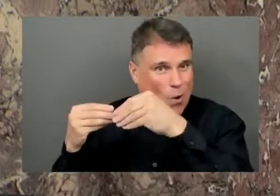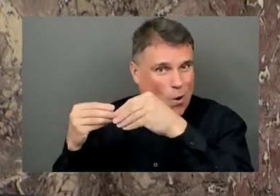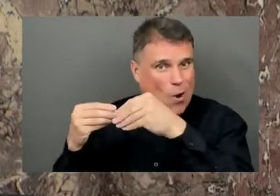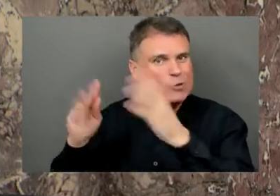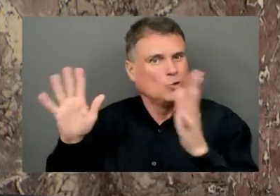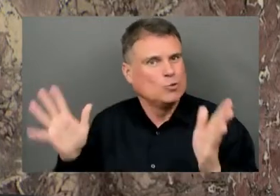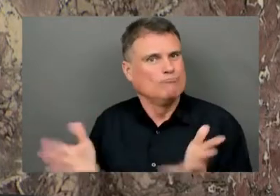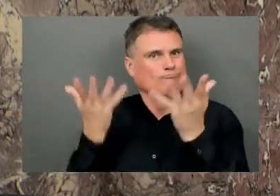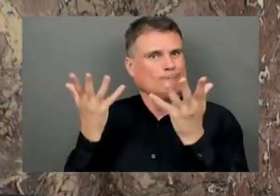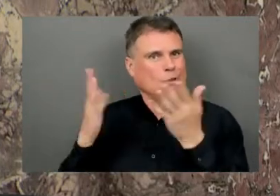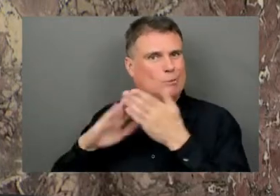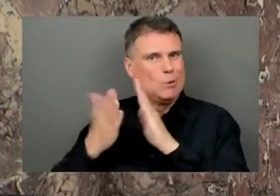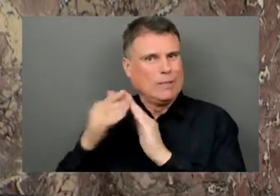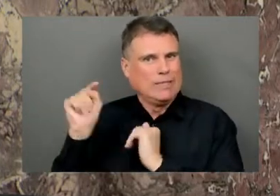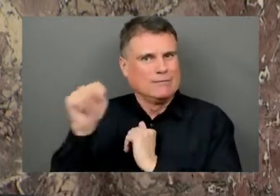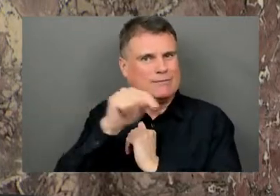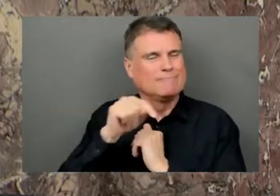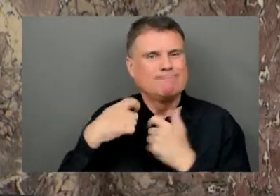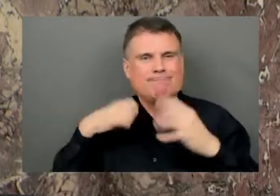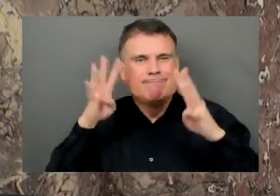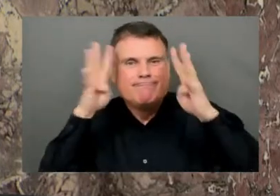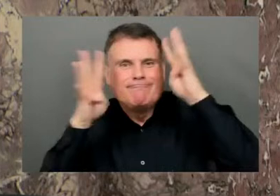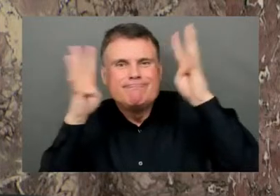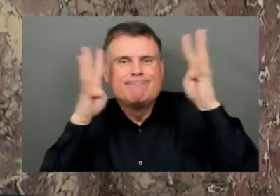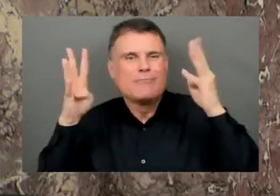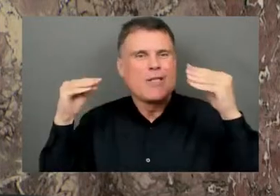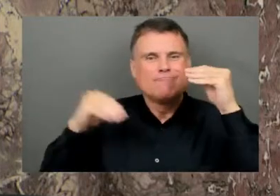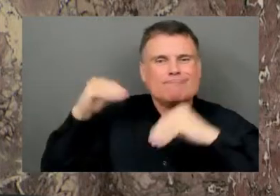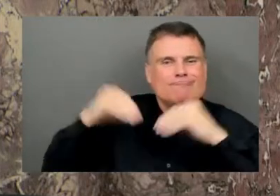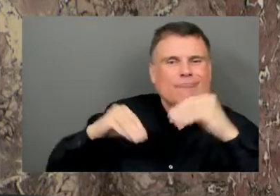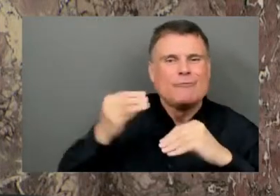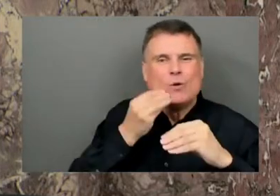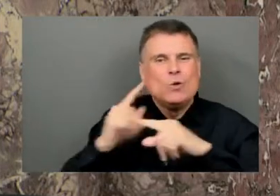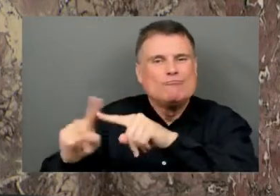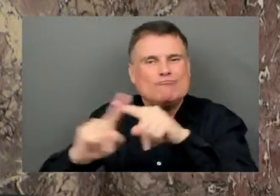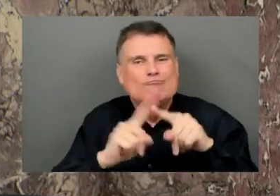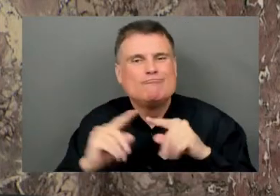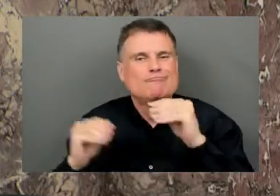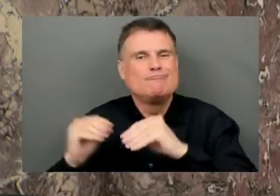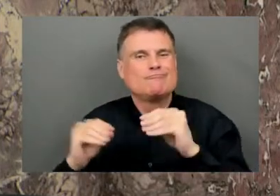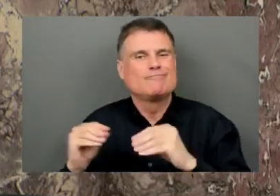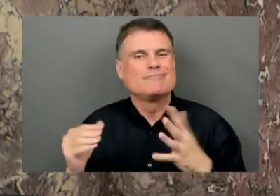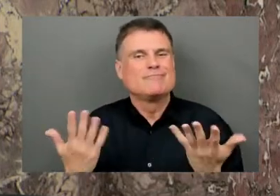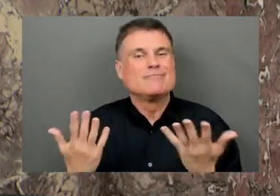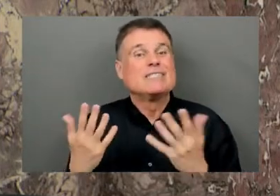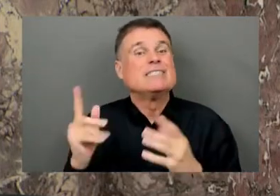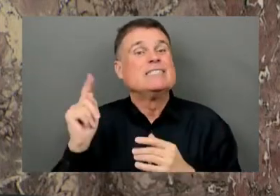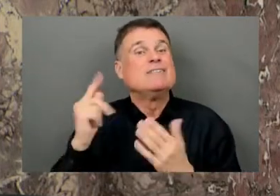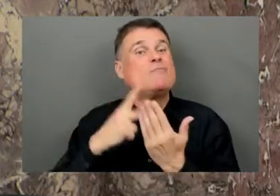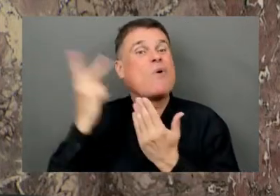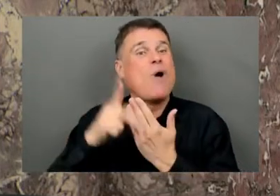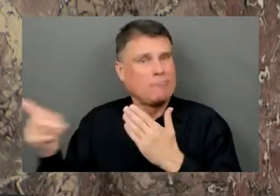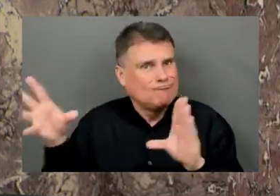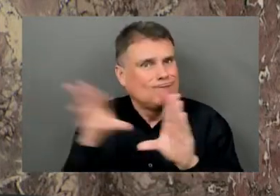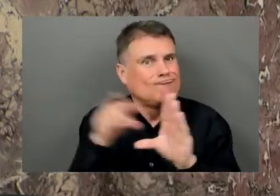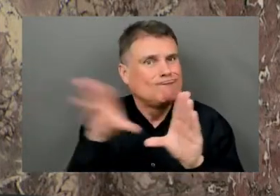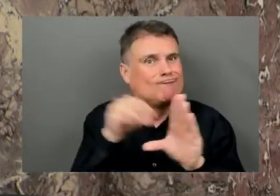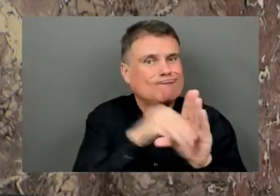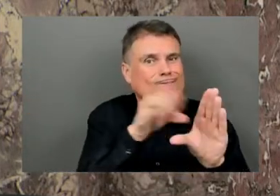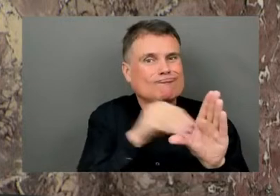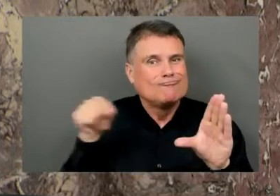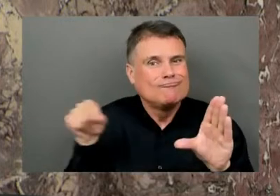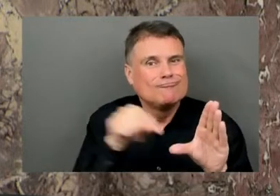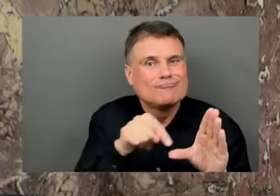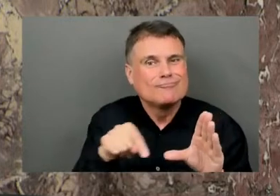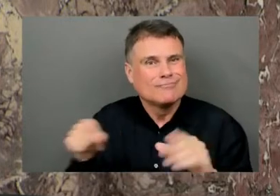has participated in multiple shows on Food Network and recently has featured on season 3